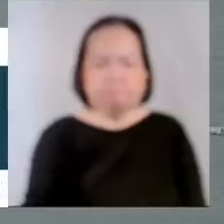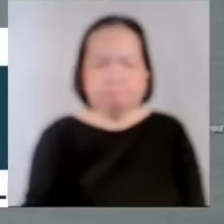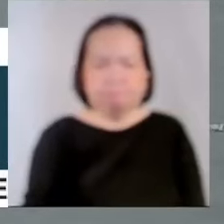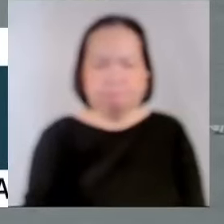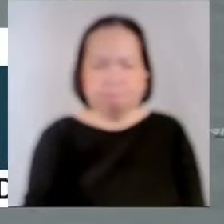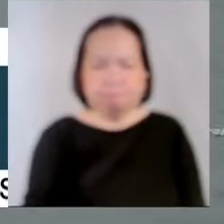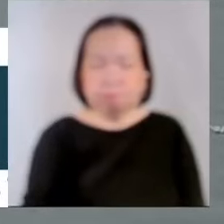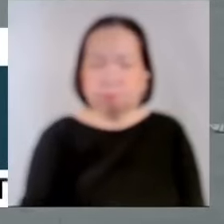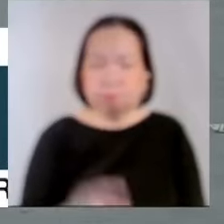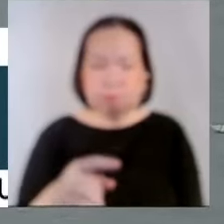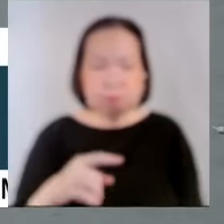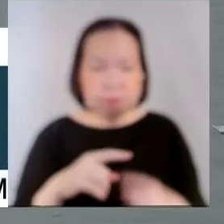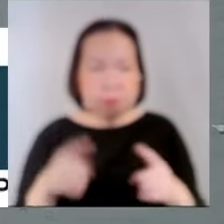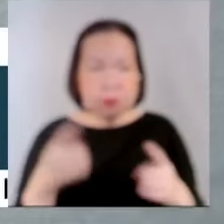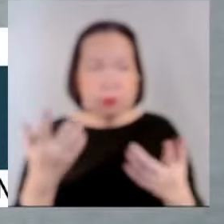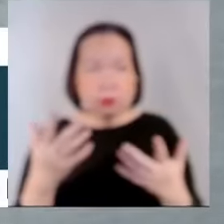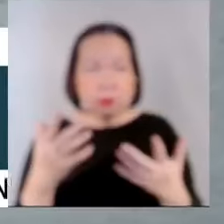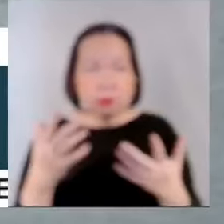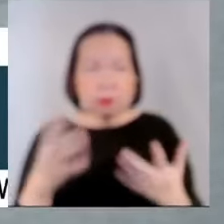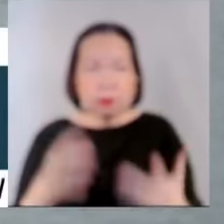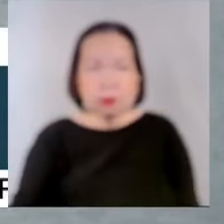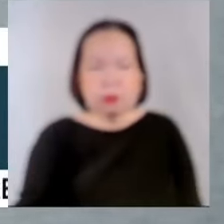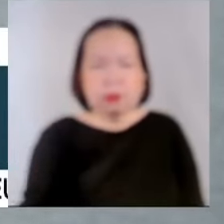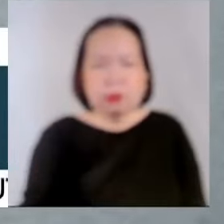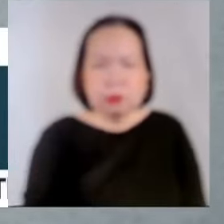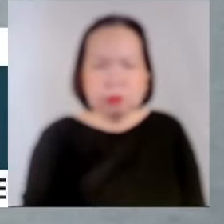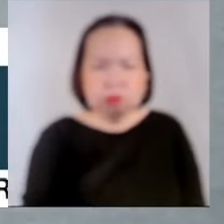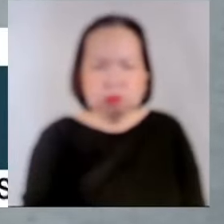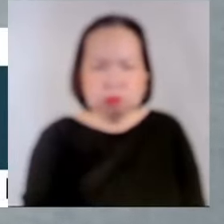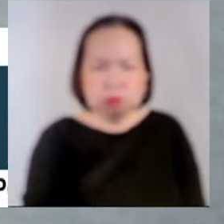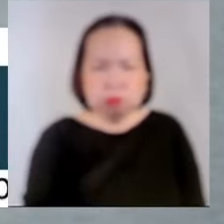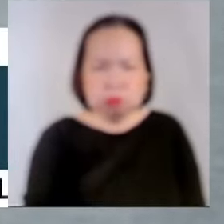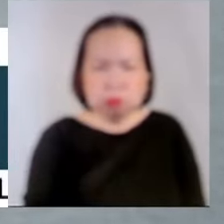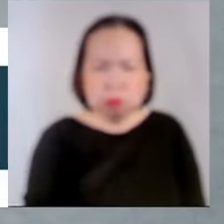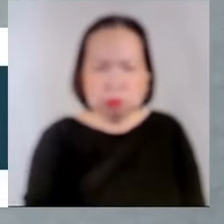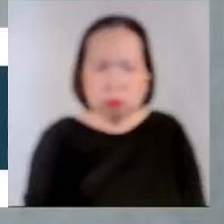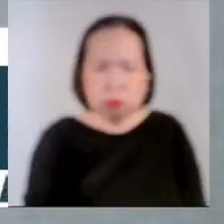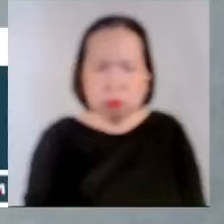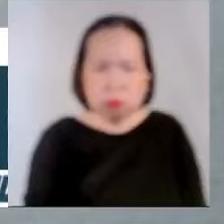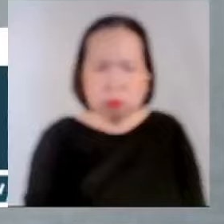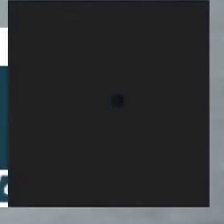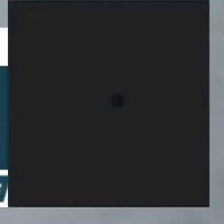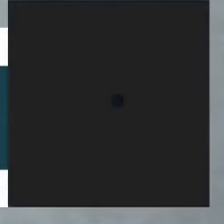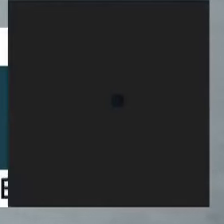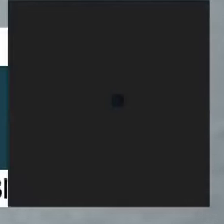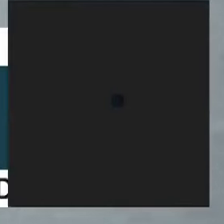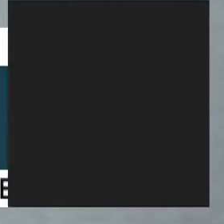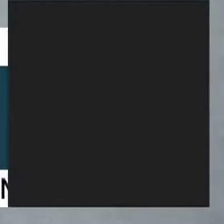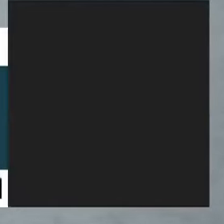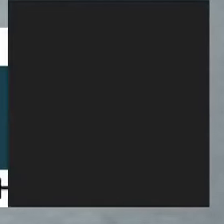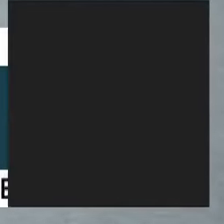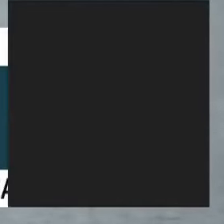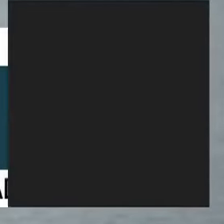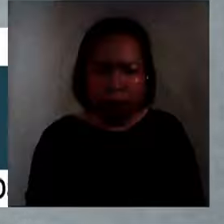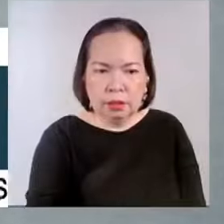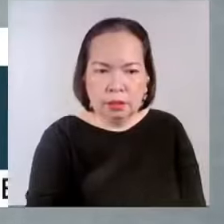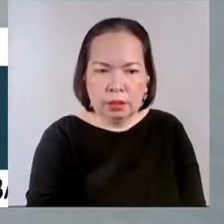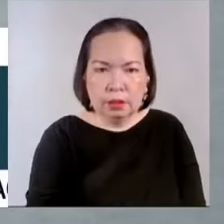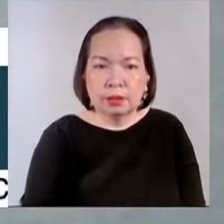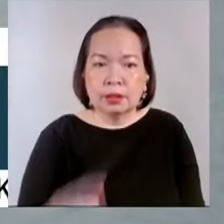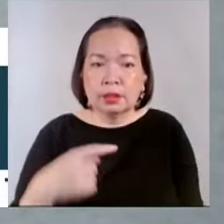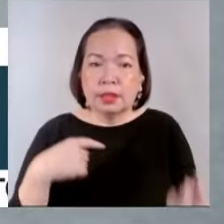be lesser than the amount of rain that was experienced from Monday to Thursday. Okay, we're going to have to leave